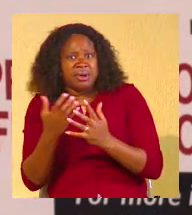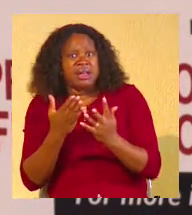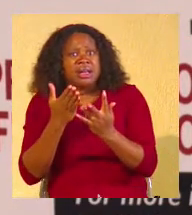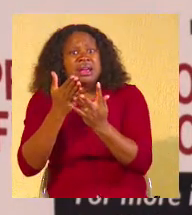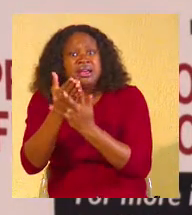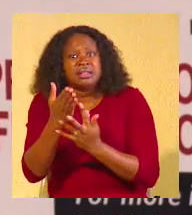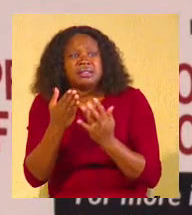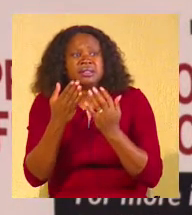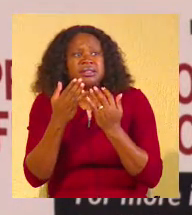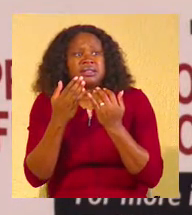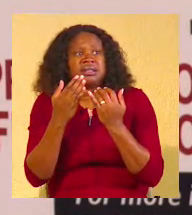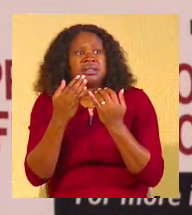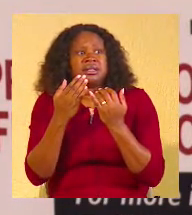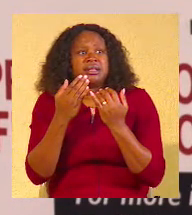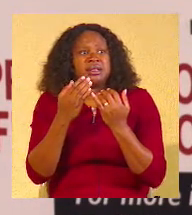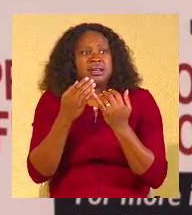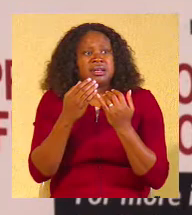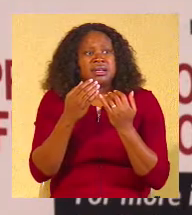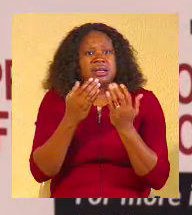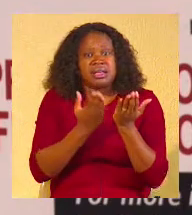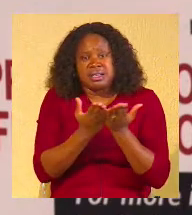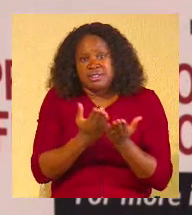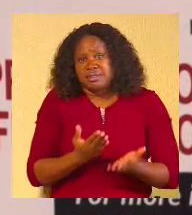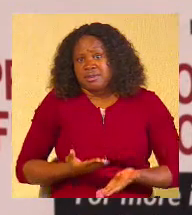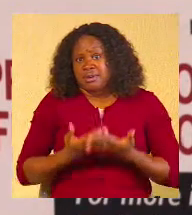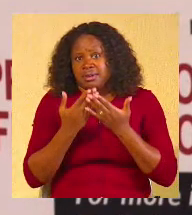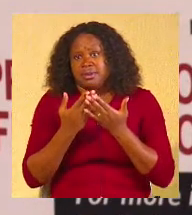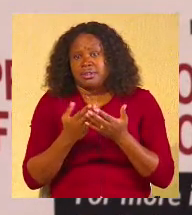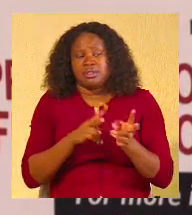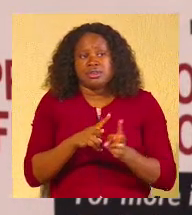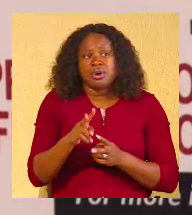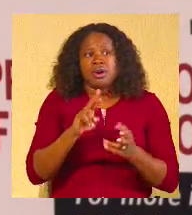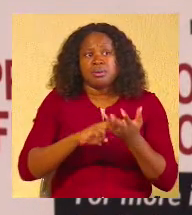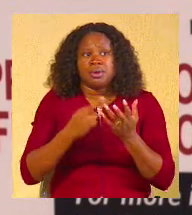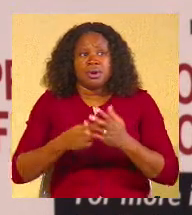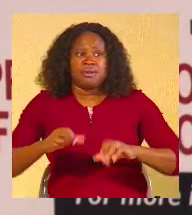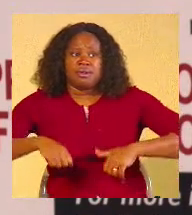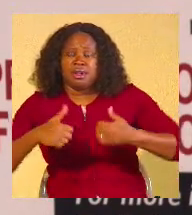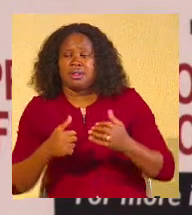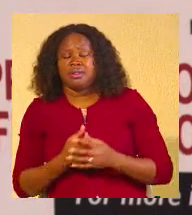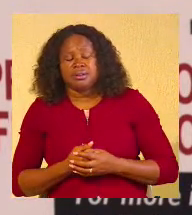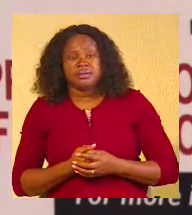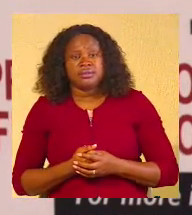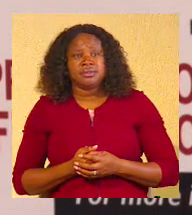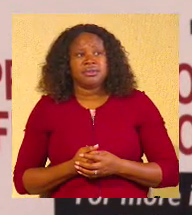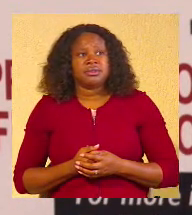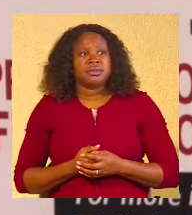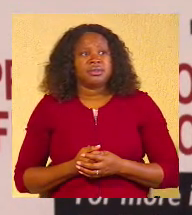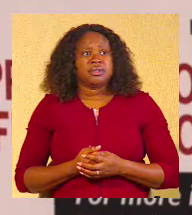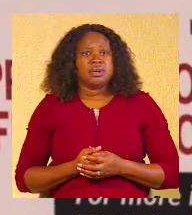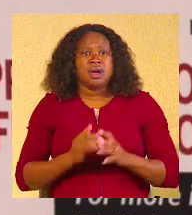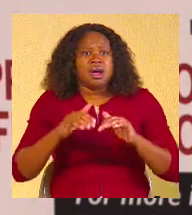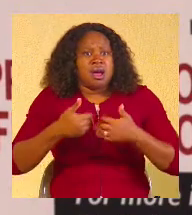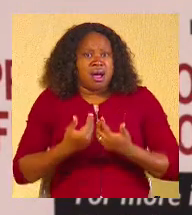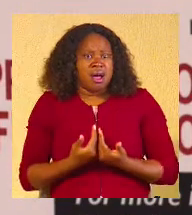access their SRHR services. So how are we ensuring that we deal